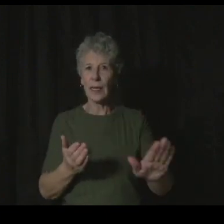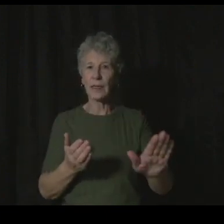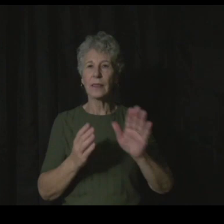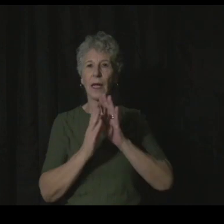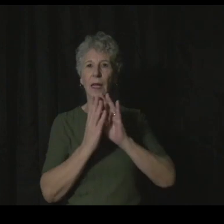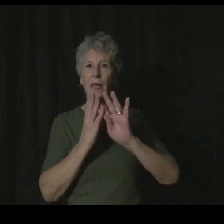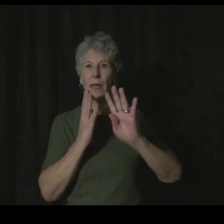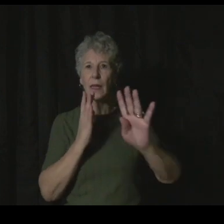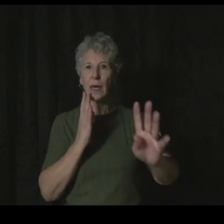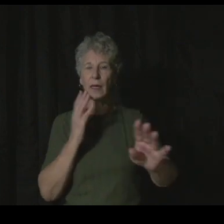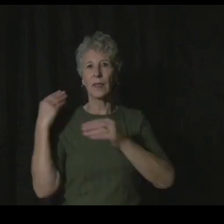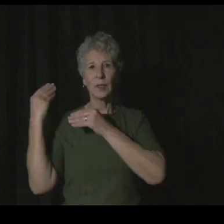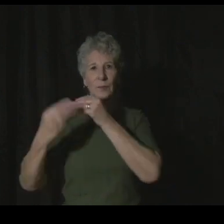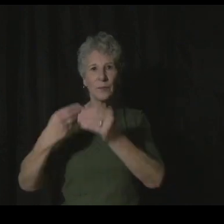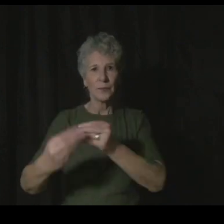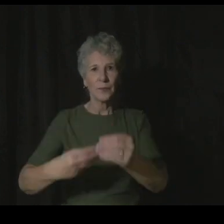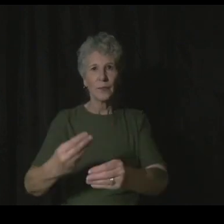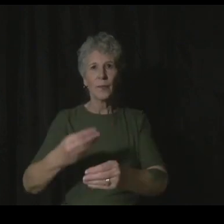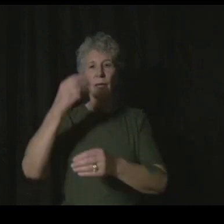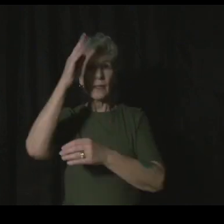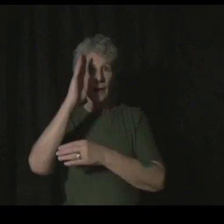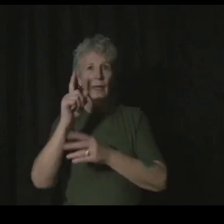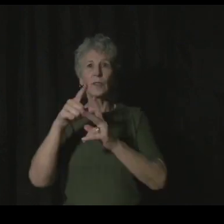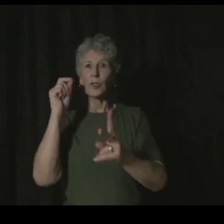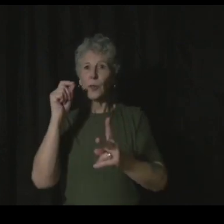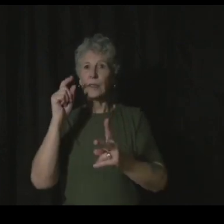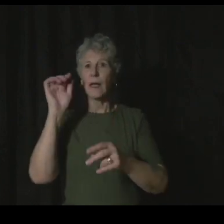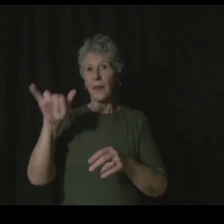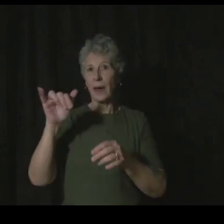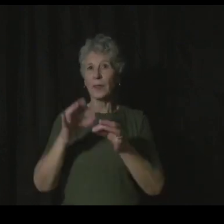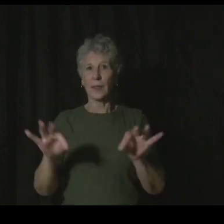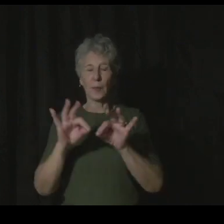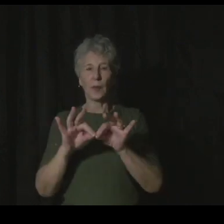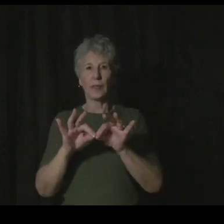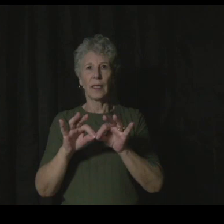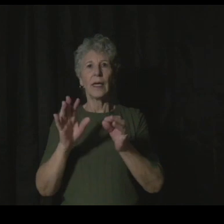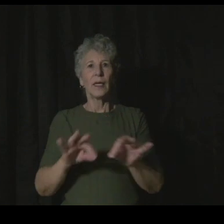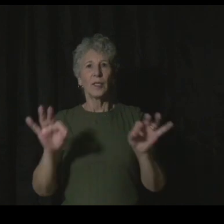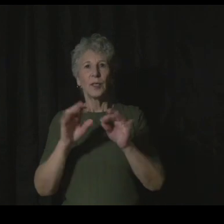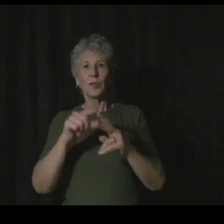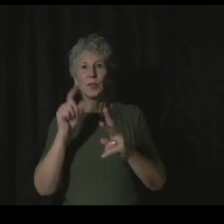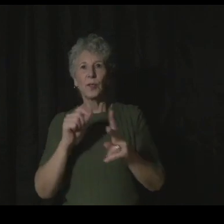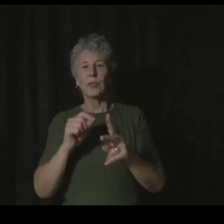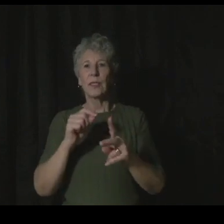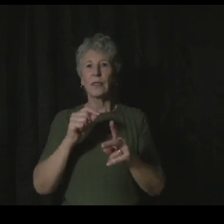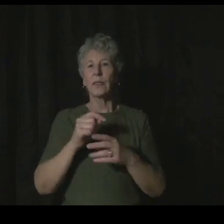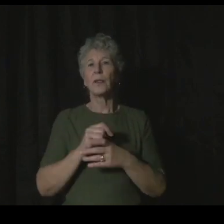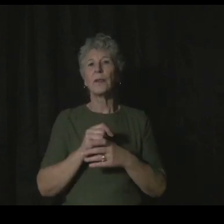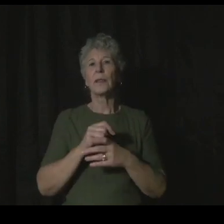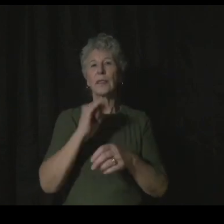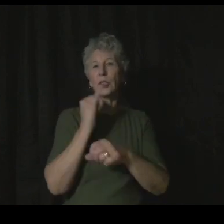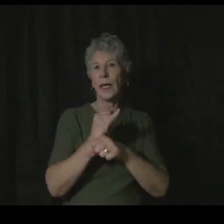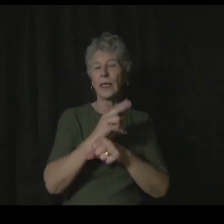lineage. God's choosiness is what is important. The choosing of Jacob's nation to produce the Messiah